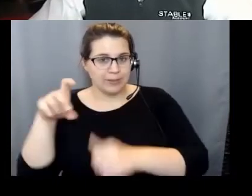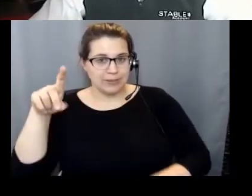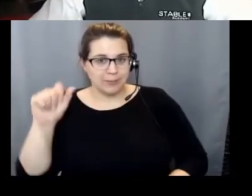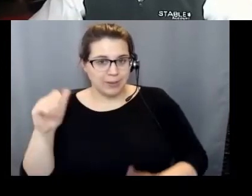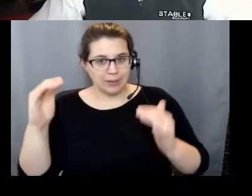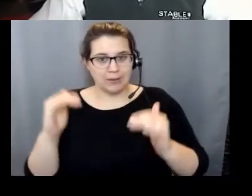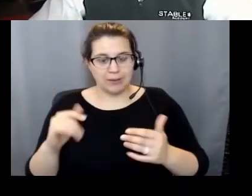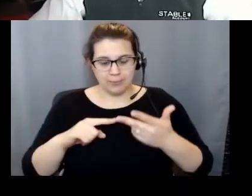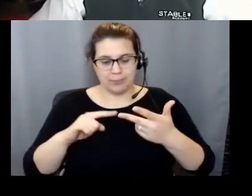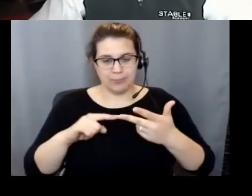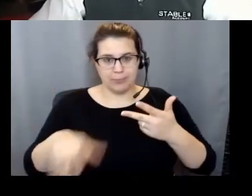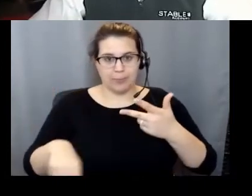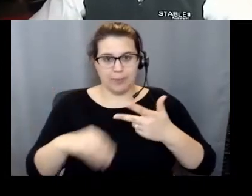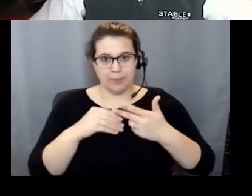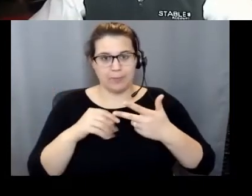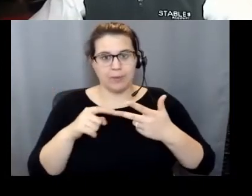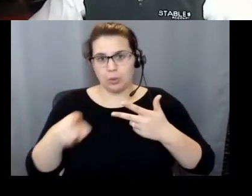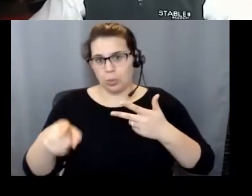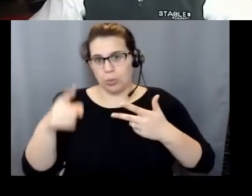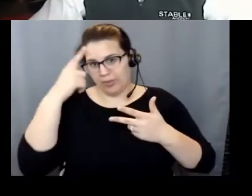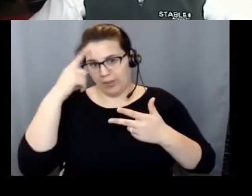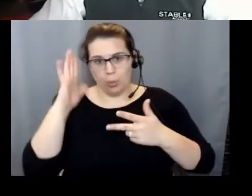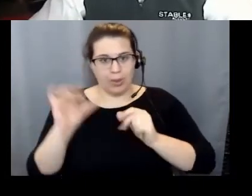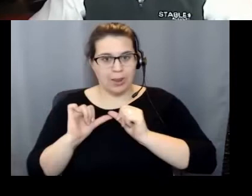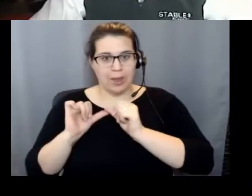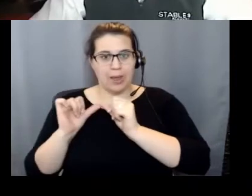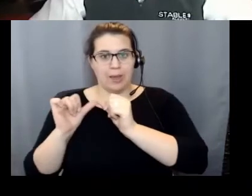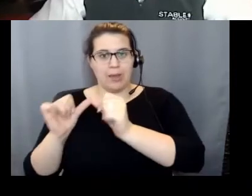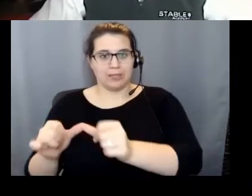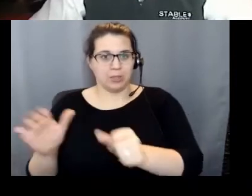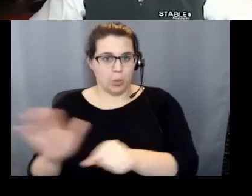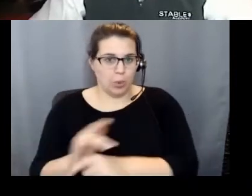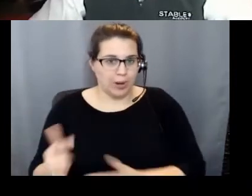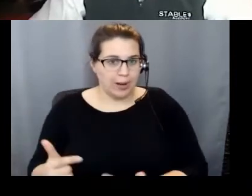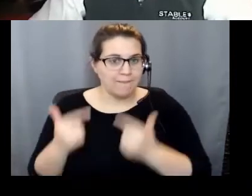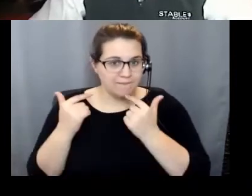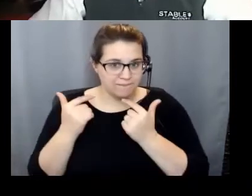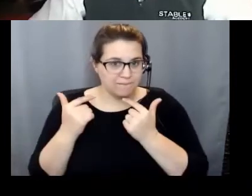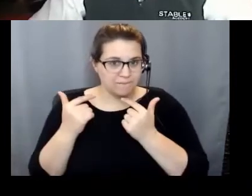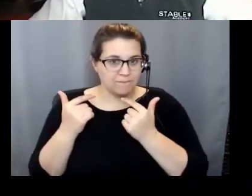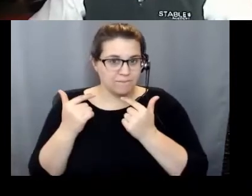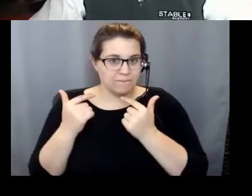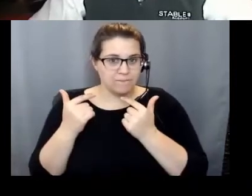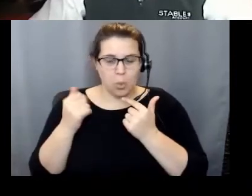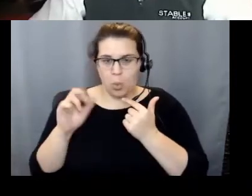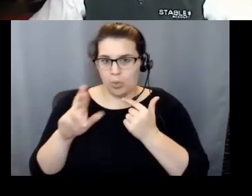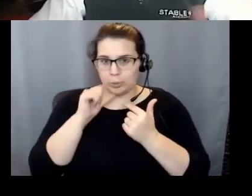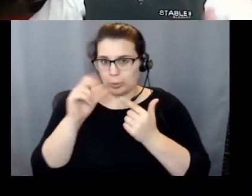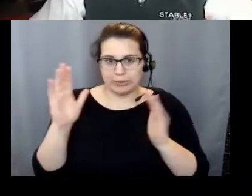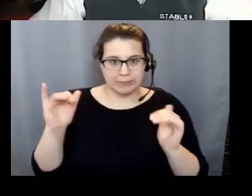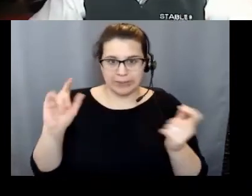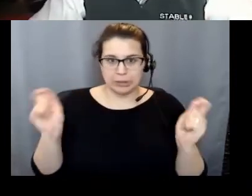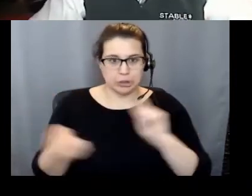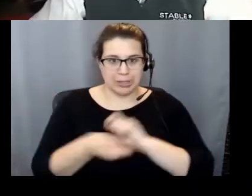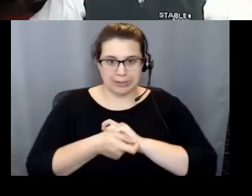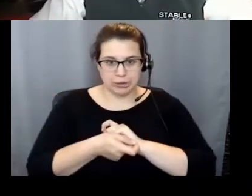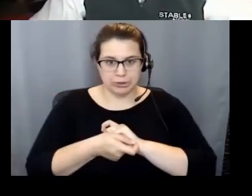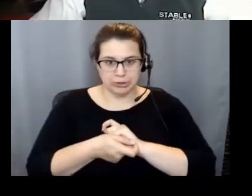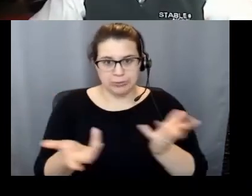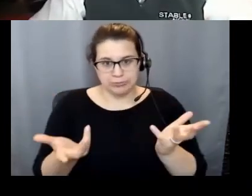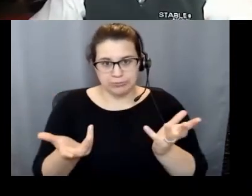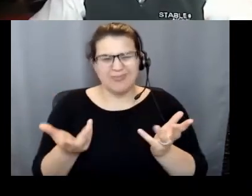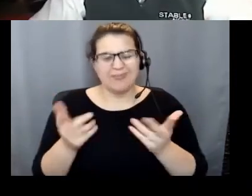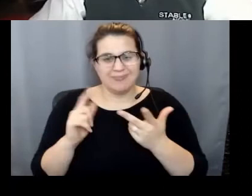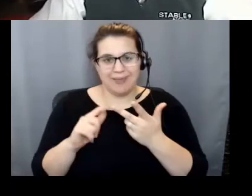expect the disability to last at least for the rest of the person's life. I have no reason to expect, anything to change. And